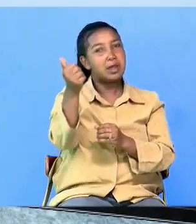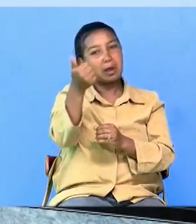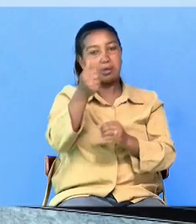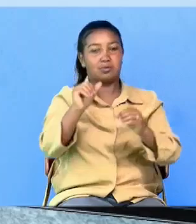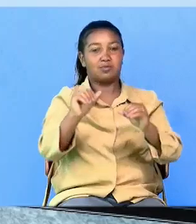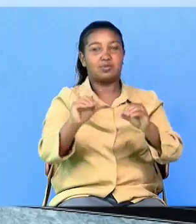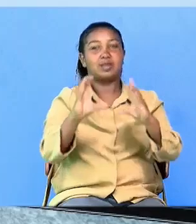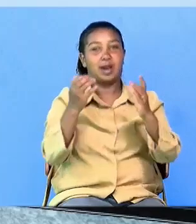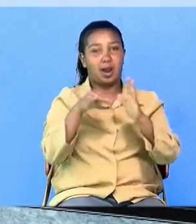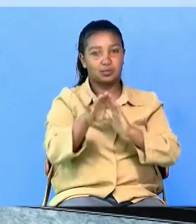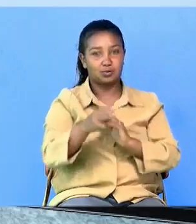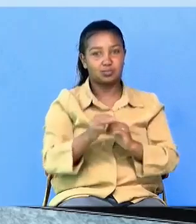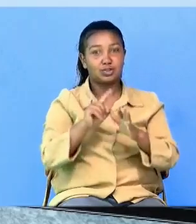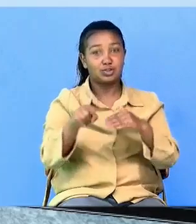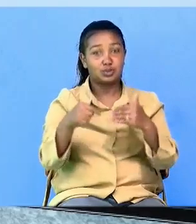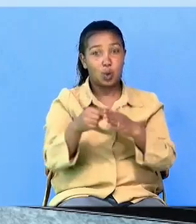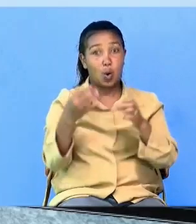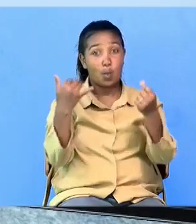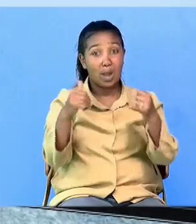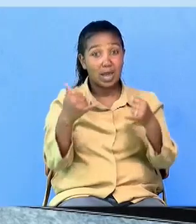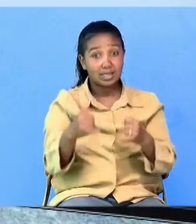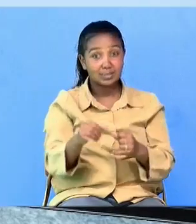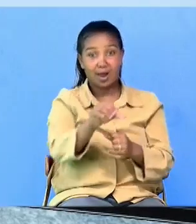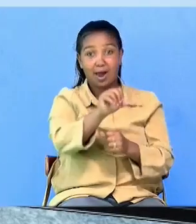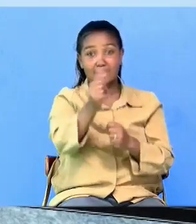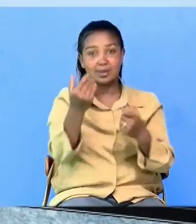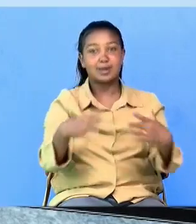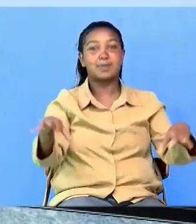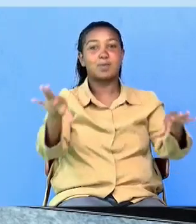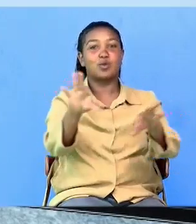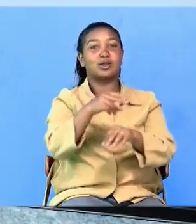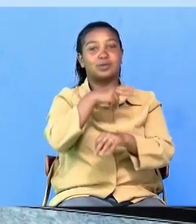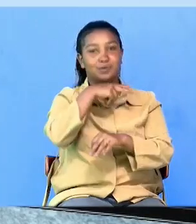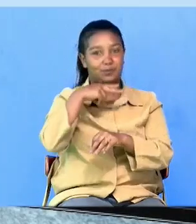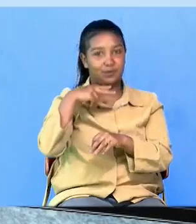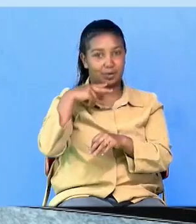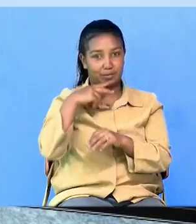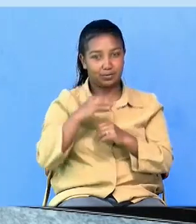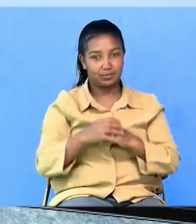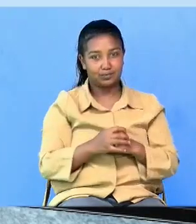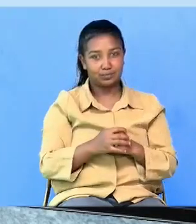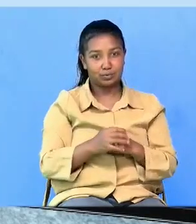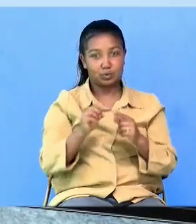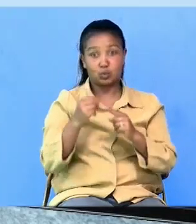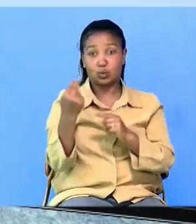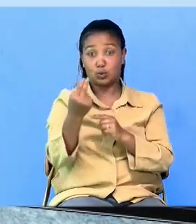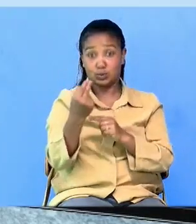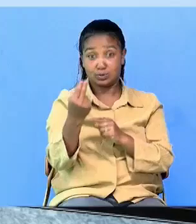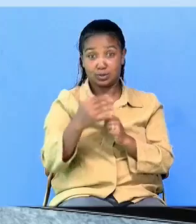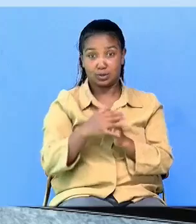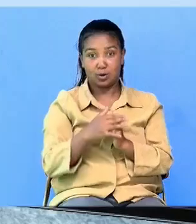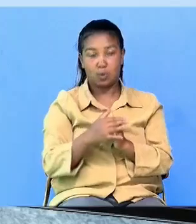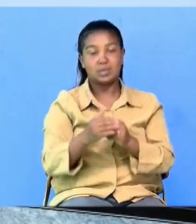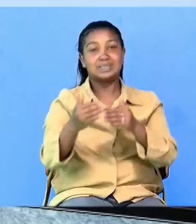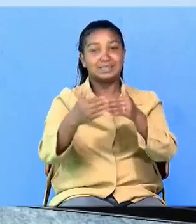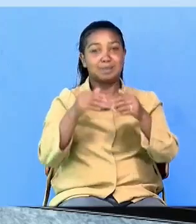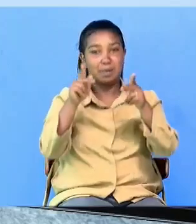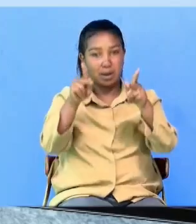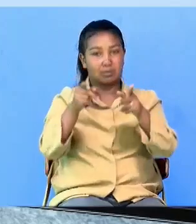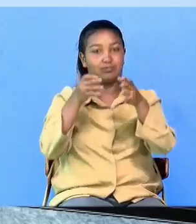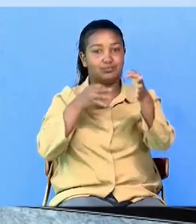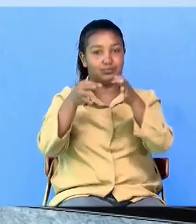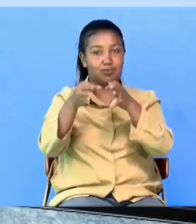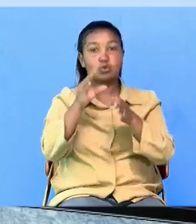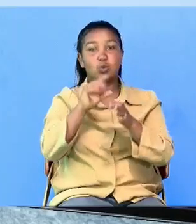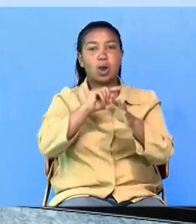the classroom. So play is also another important verb to use in the case of what? Simple present tense, or